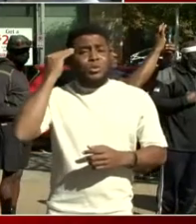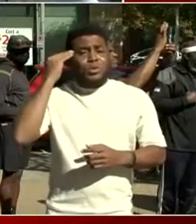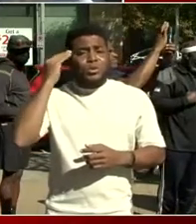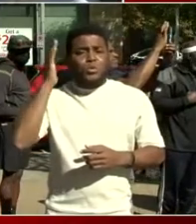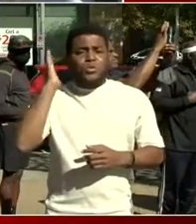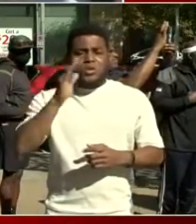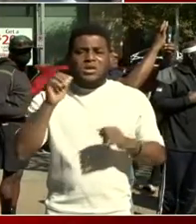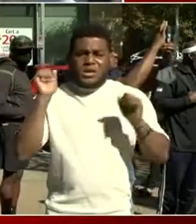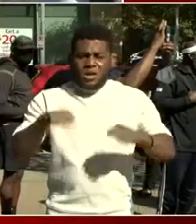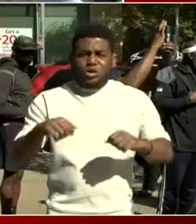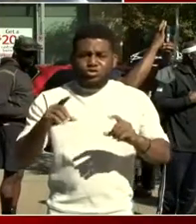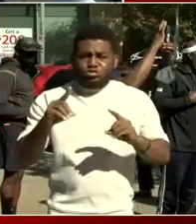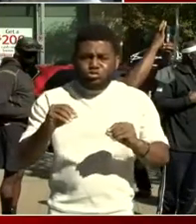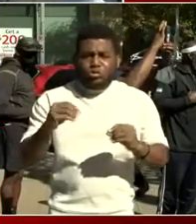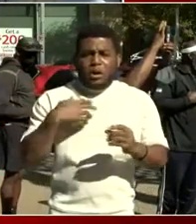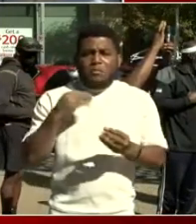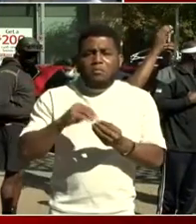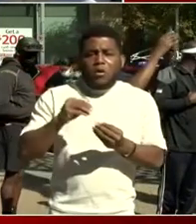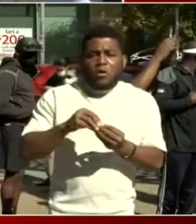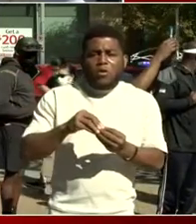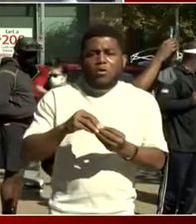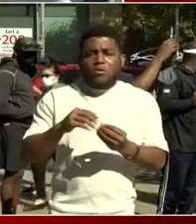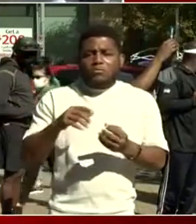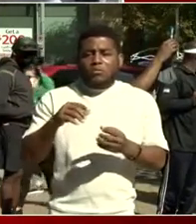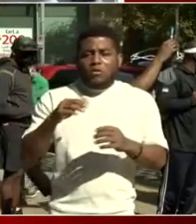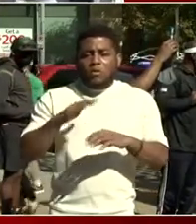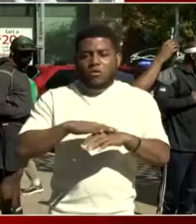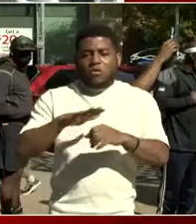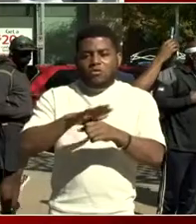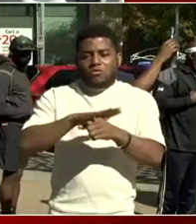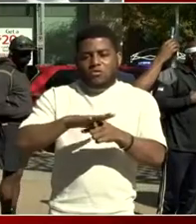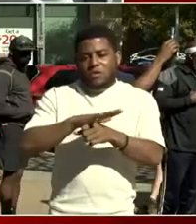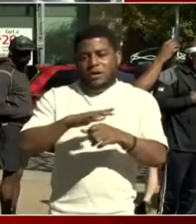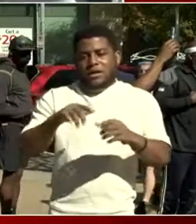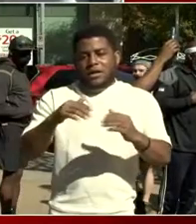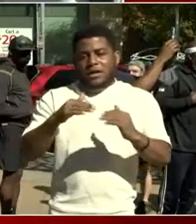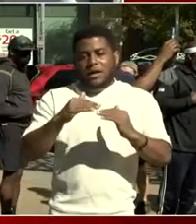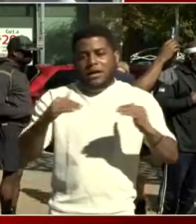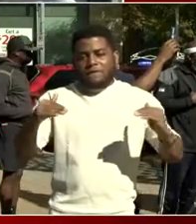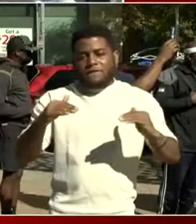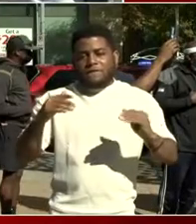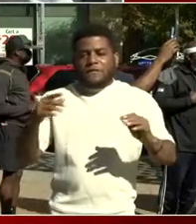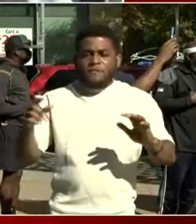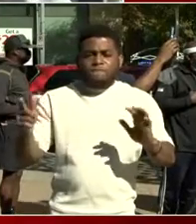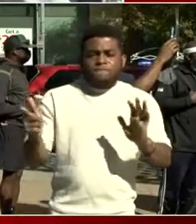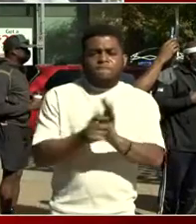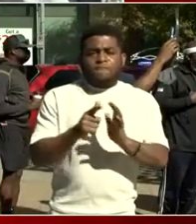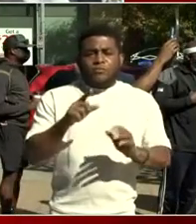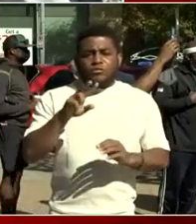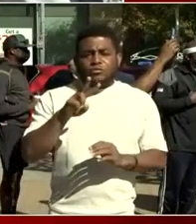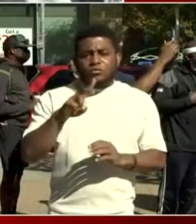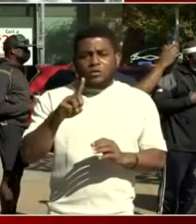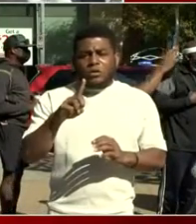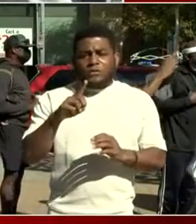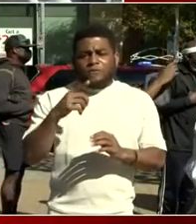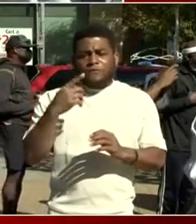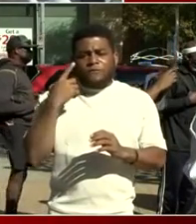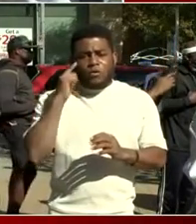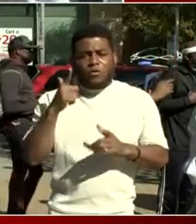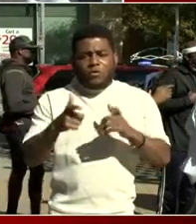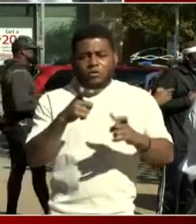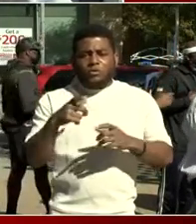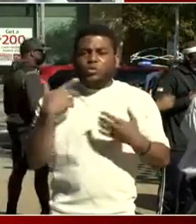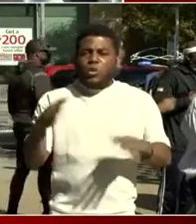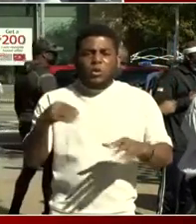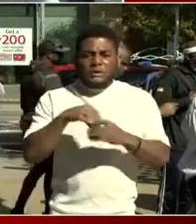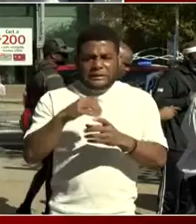local level to get illegal guns off our streets and to hold people accountable when they bring violence into